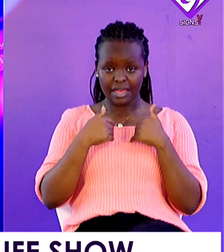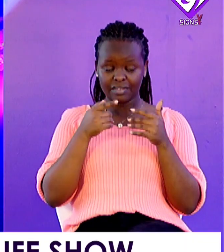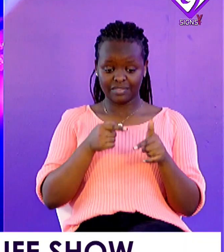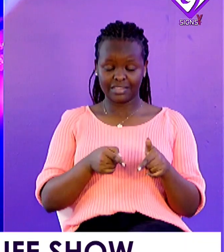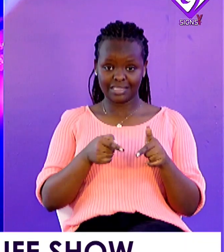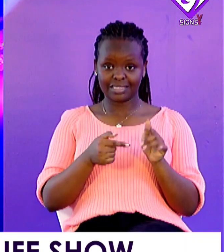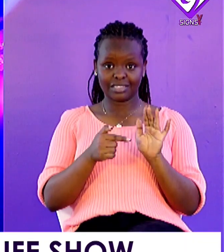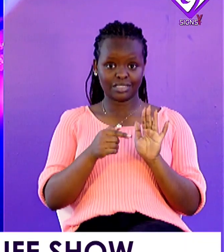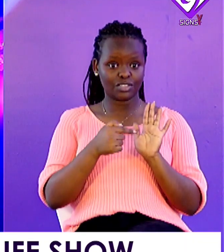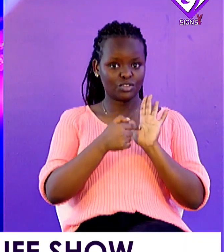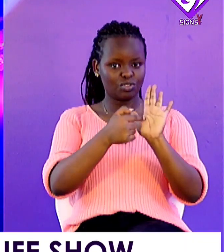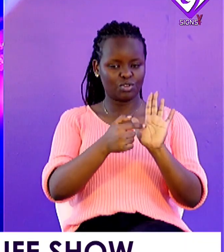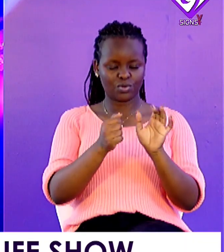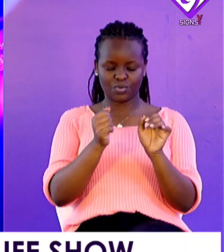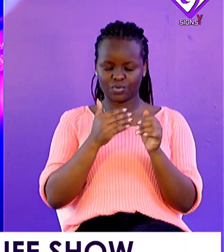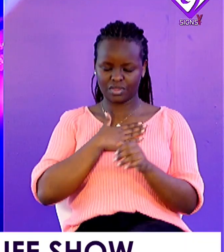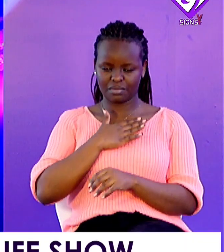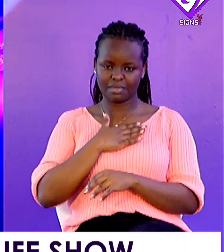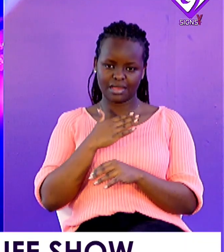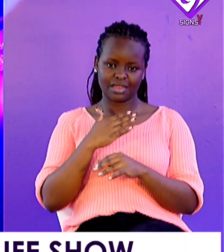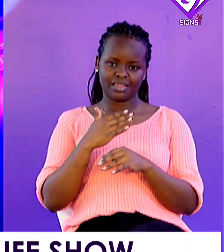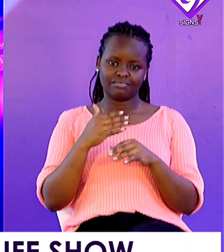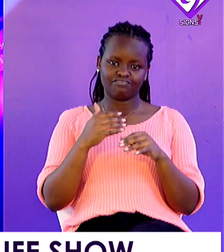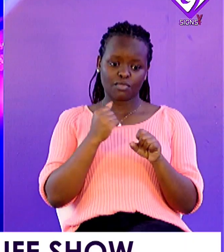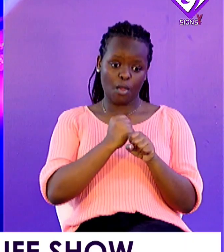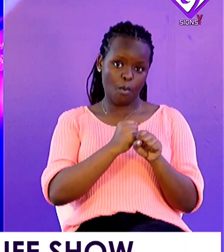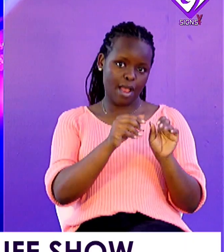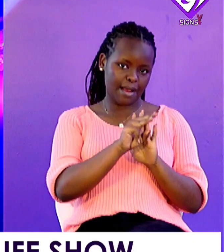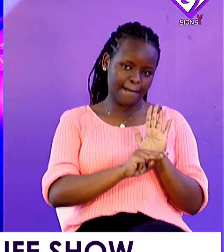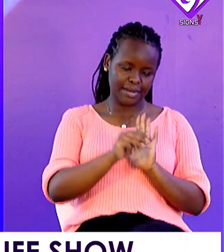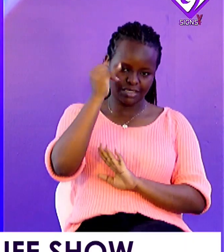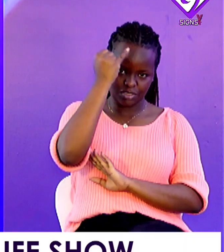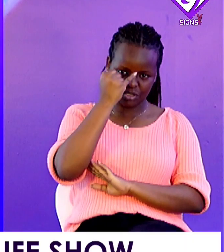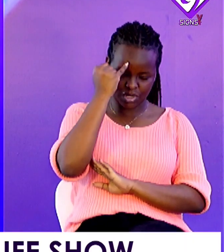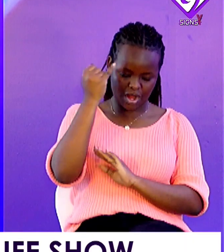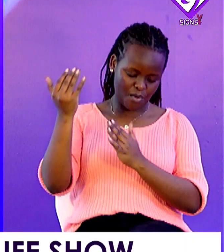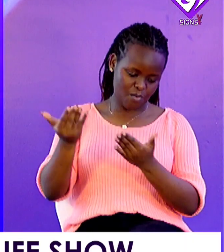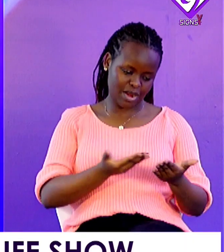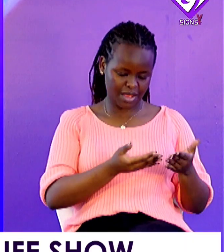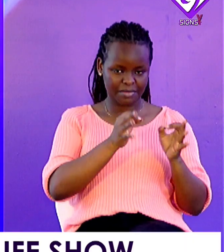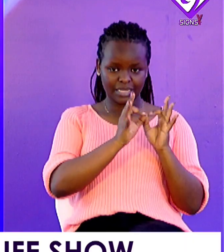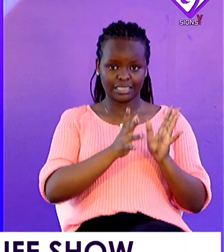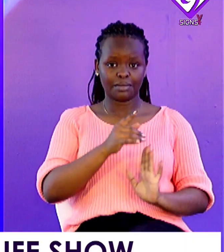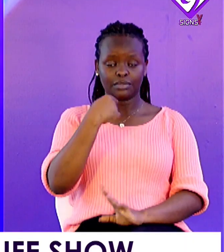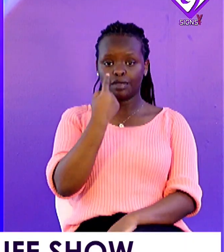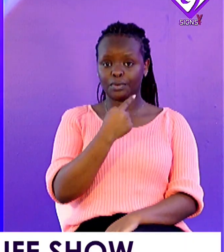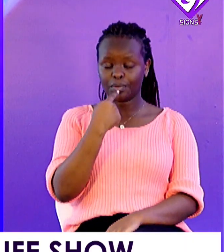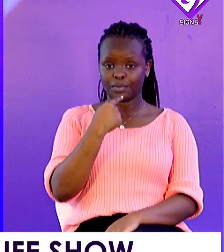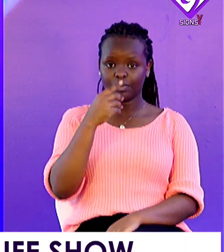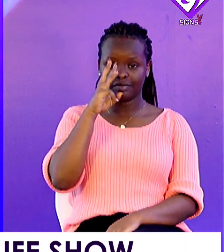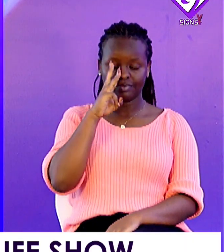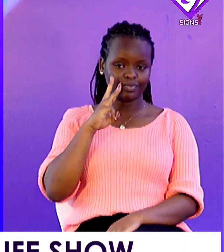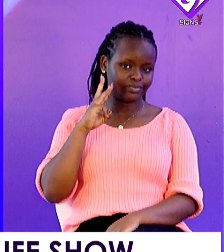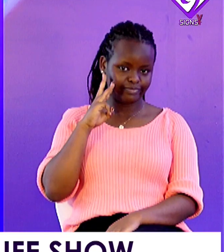my colleague Jonah. So wow. Thank you. Wow, karibu sana. Our sign language interpreter is,